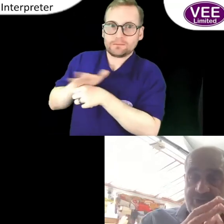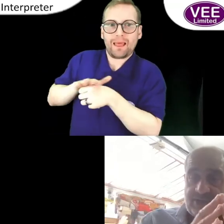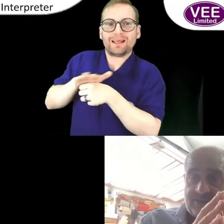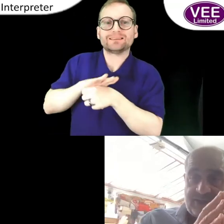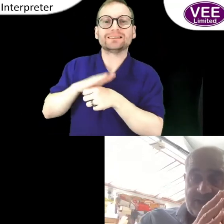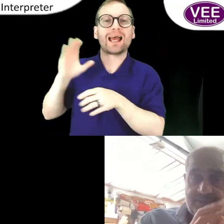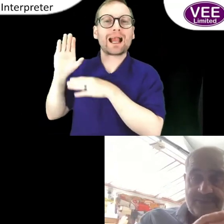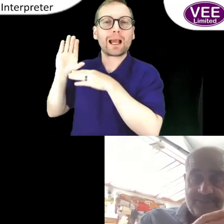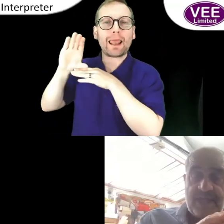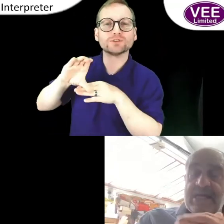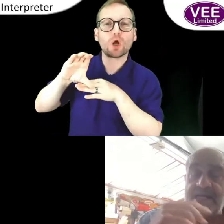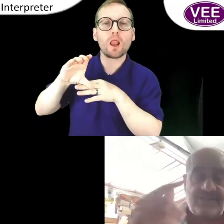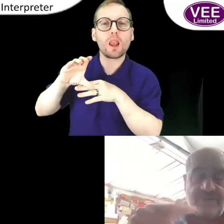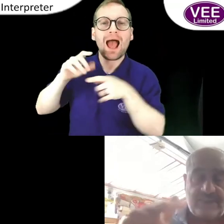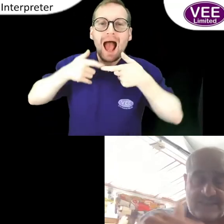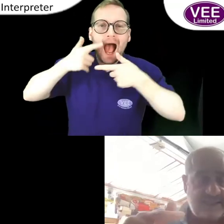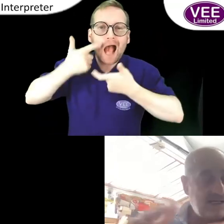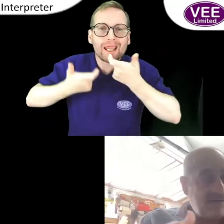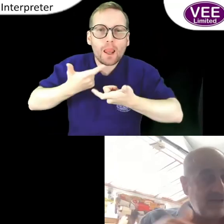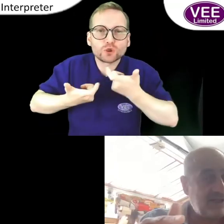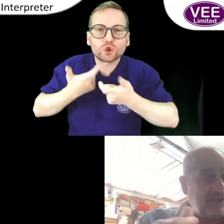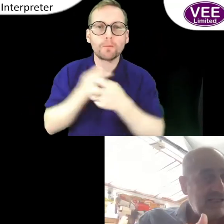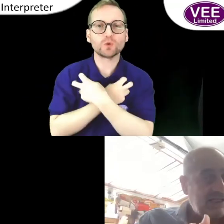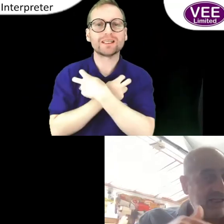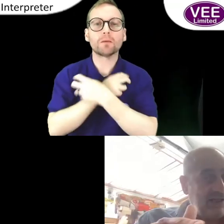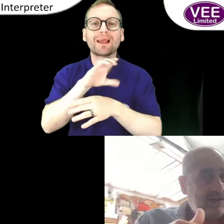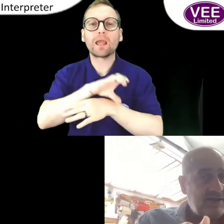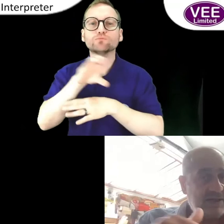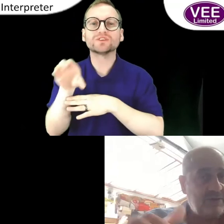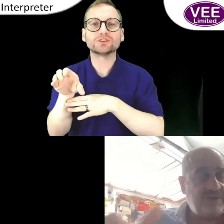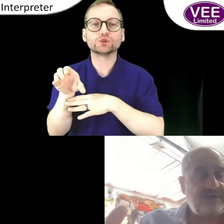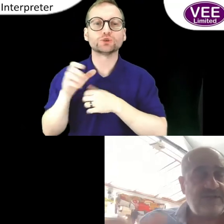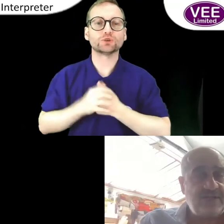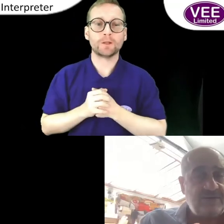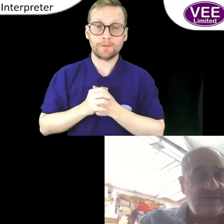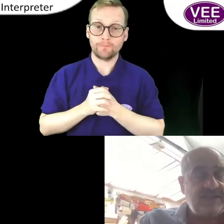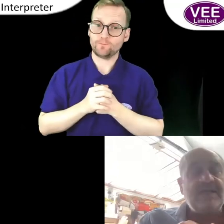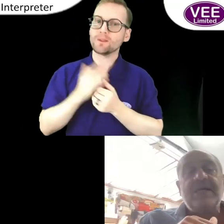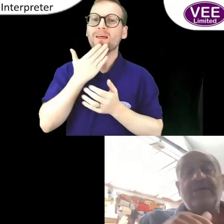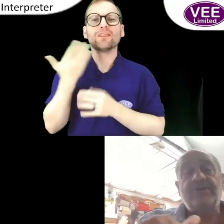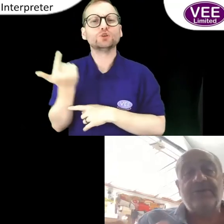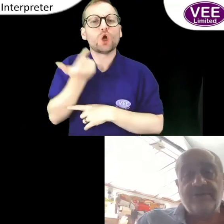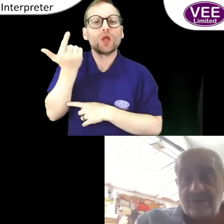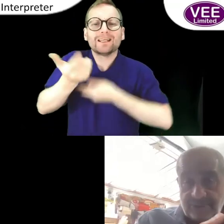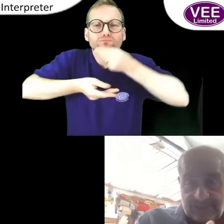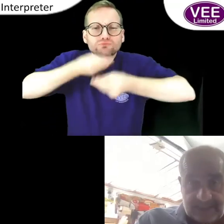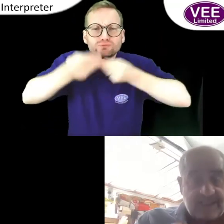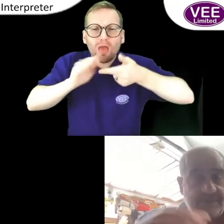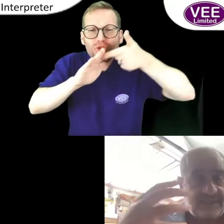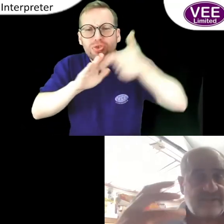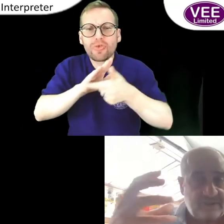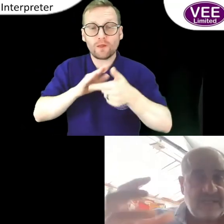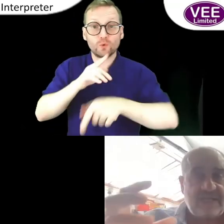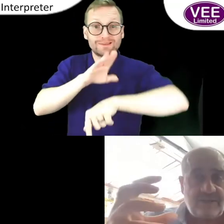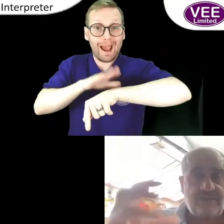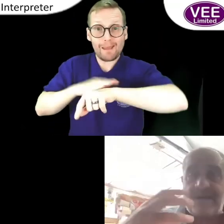Archaeology Museum in Cambridge. As you are seeing, I am not actually taking through the journey of these through chronological thing. I'm